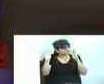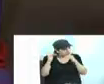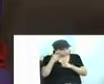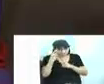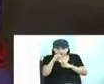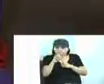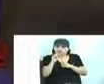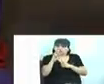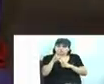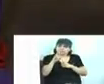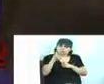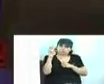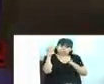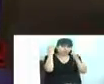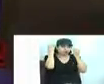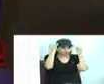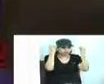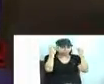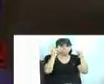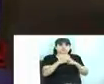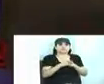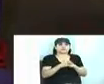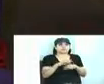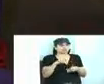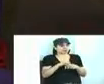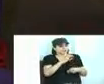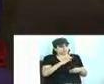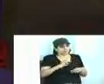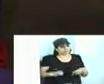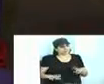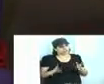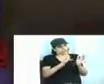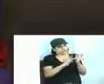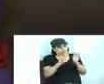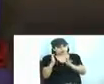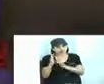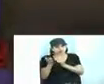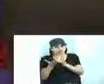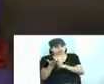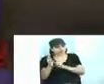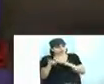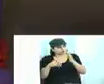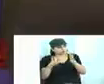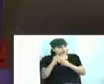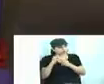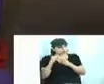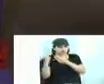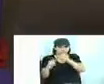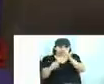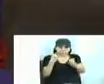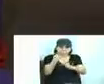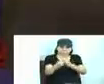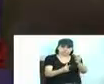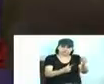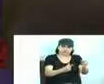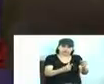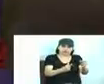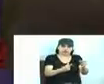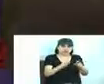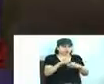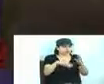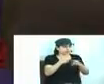be the glory in this church and in Christ Jesus through all generations, world without